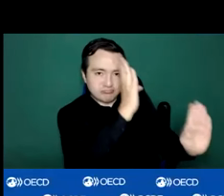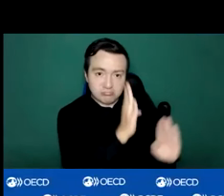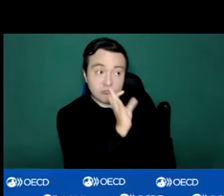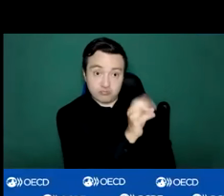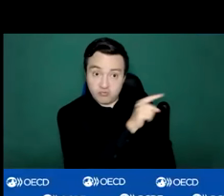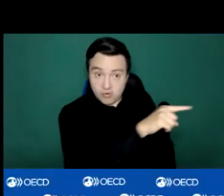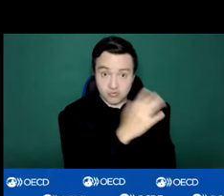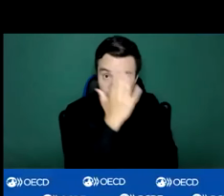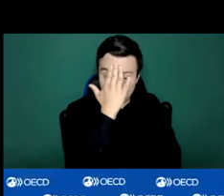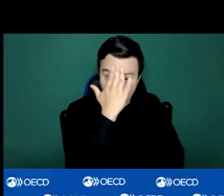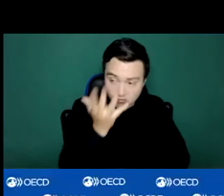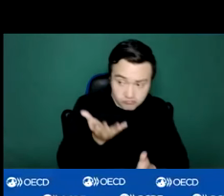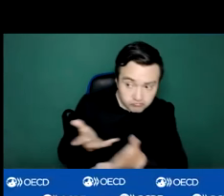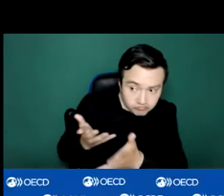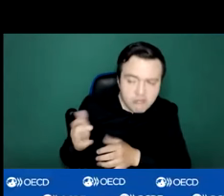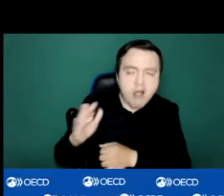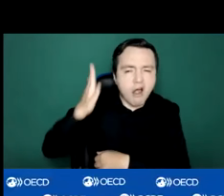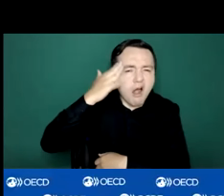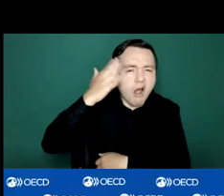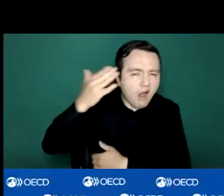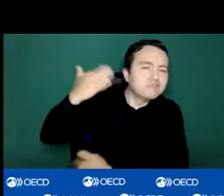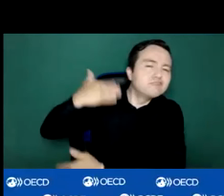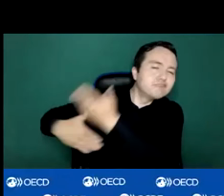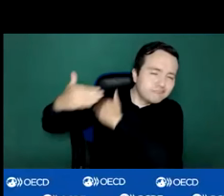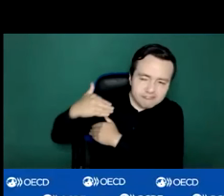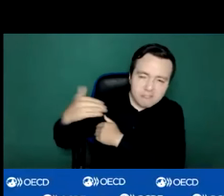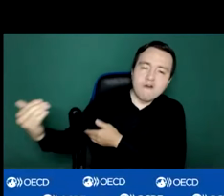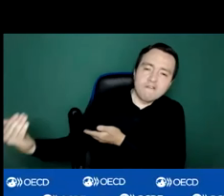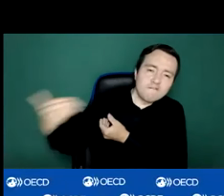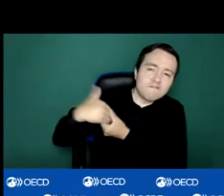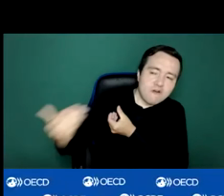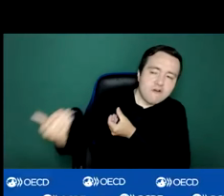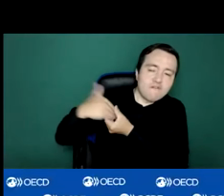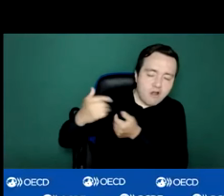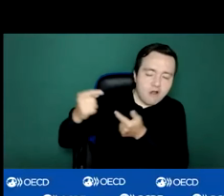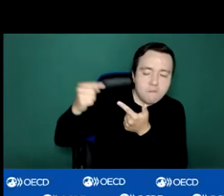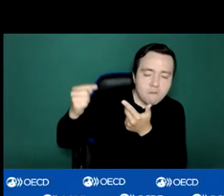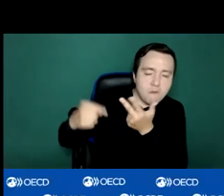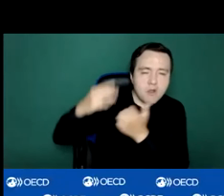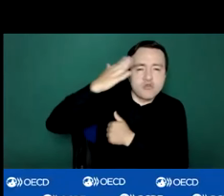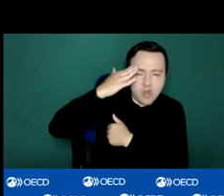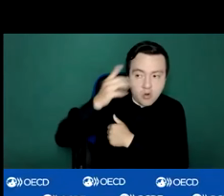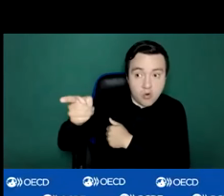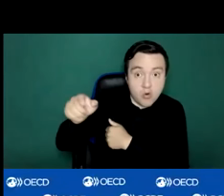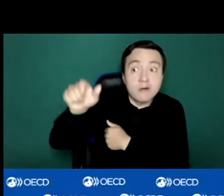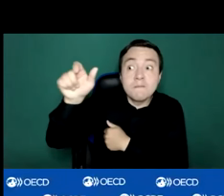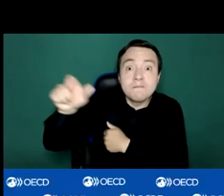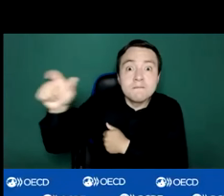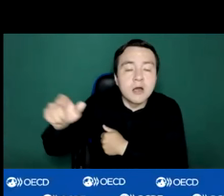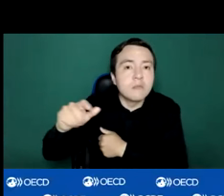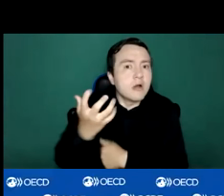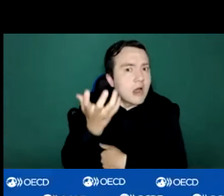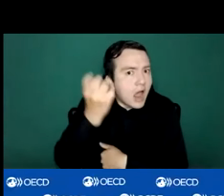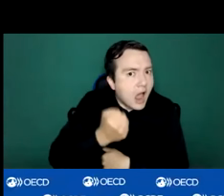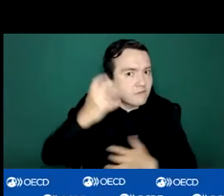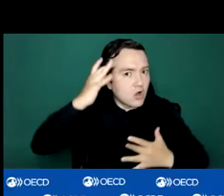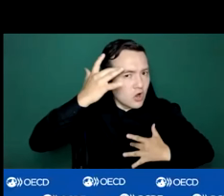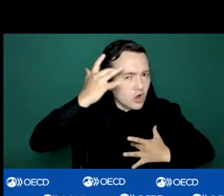previous existing conditions? Who are my patients who should be prioritized, for example, for receiving vaccination?